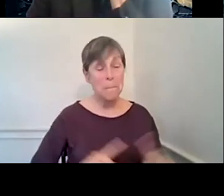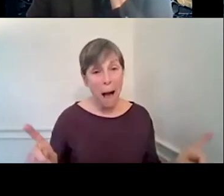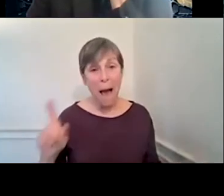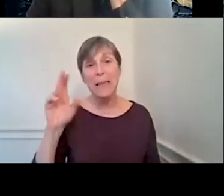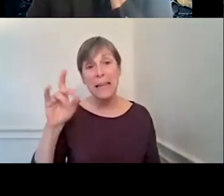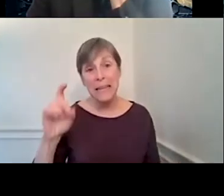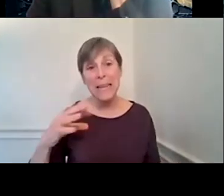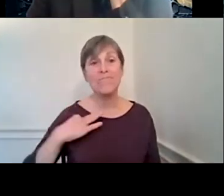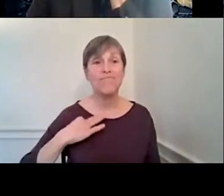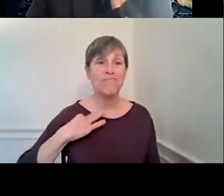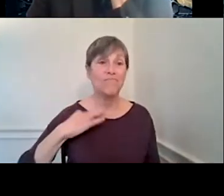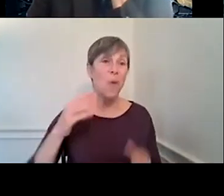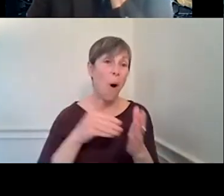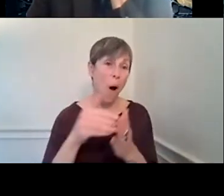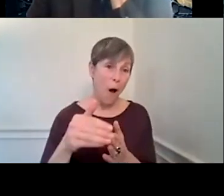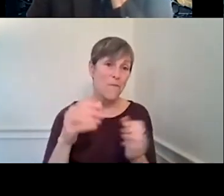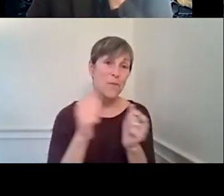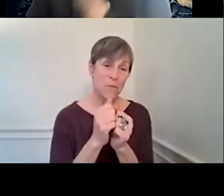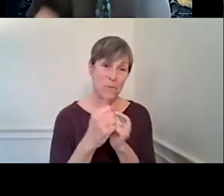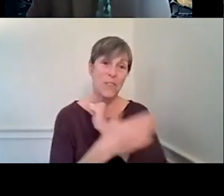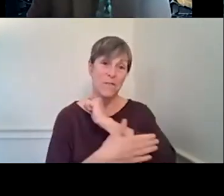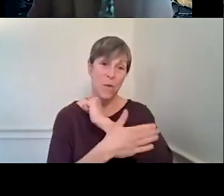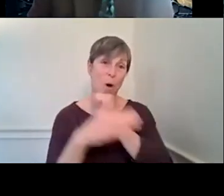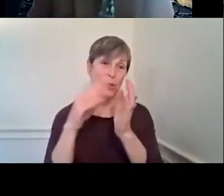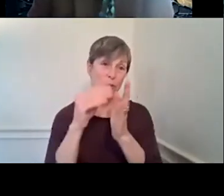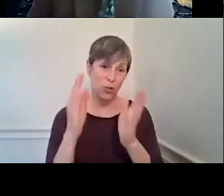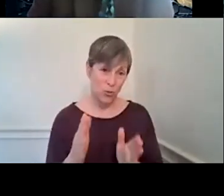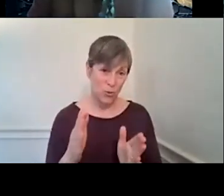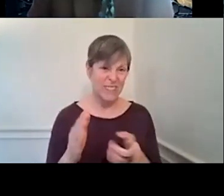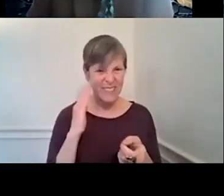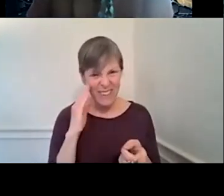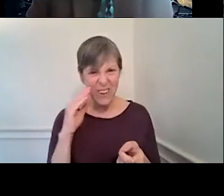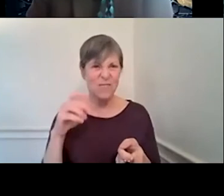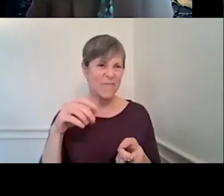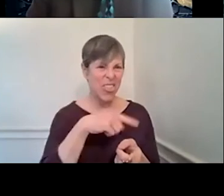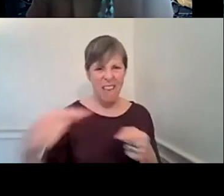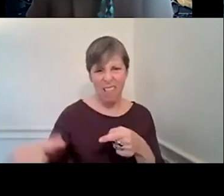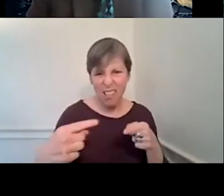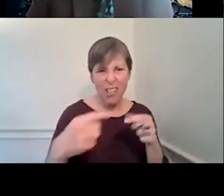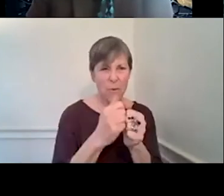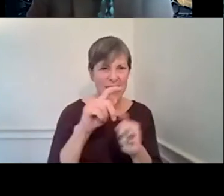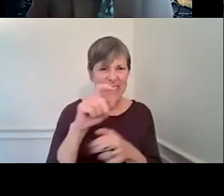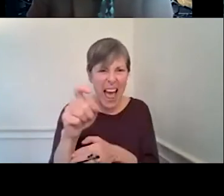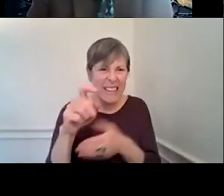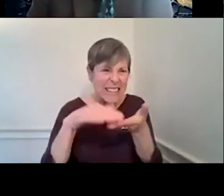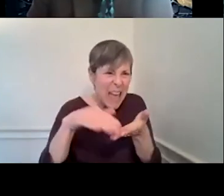the VITA program with foreign students about their tax exemption and things like that, and just became